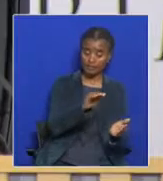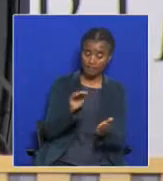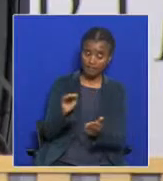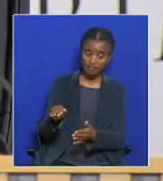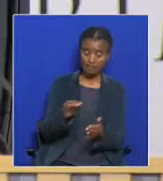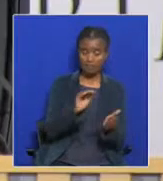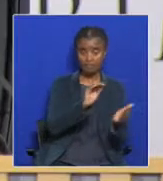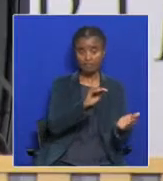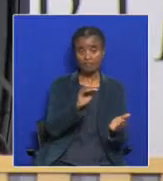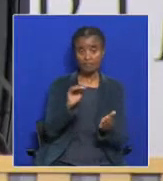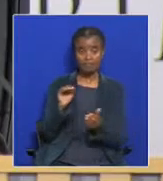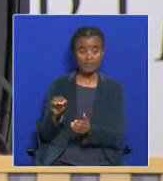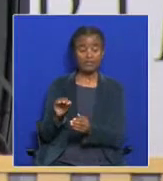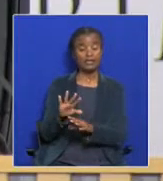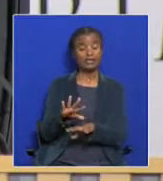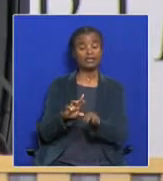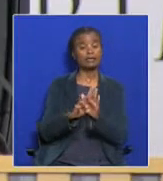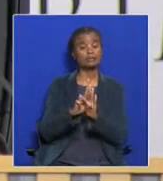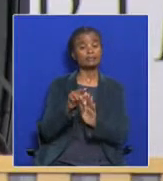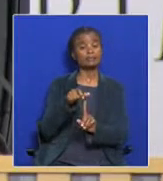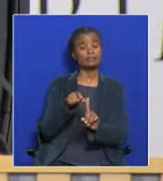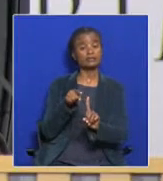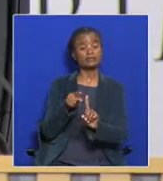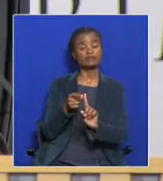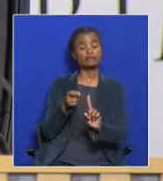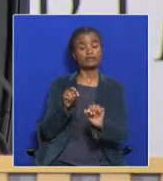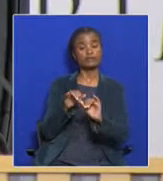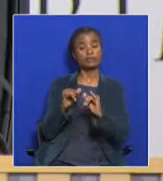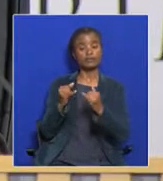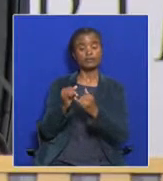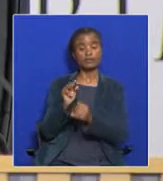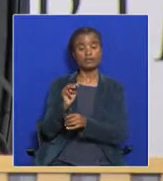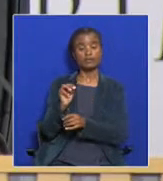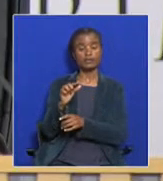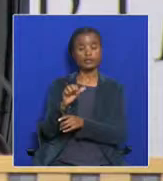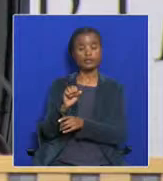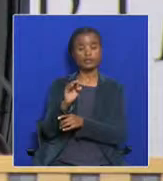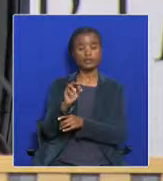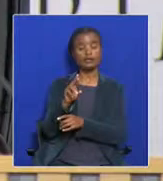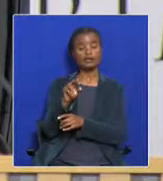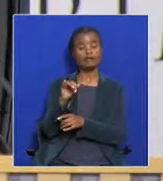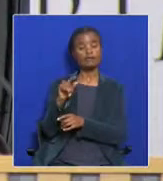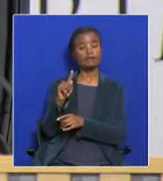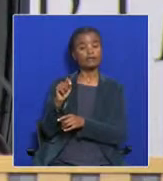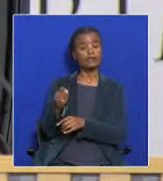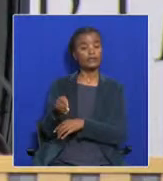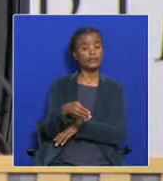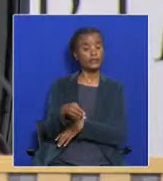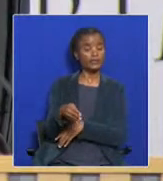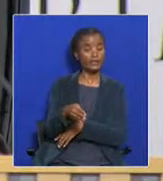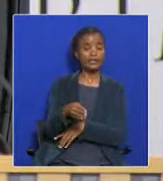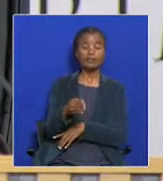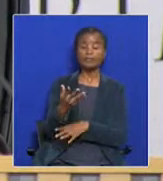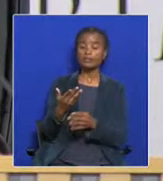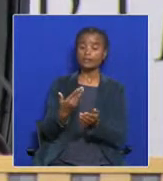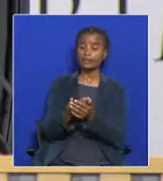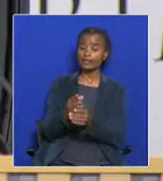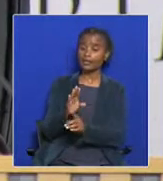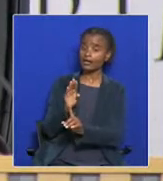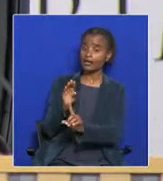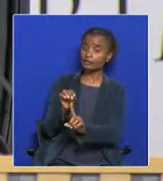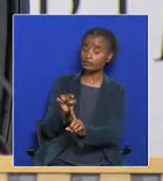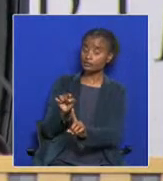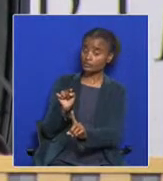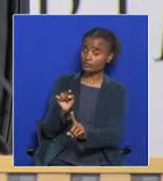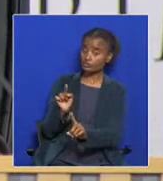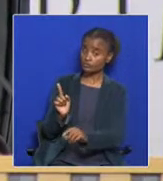not there, at least he should have been asked, did you attend or did you go for an unpack at CHC Container Depot